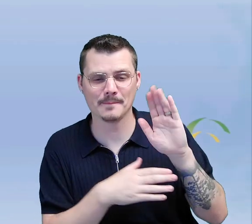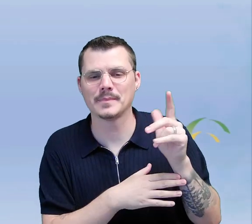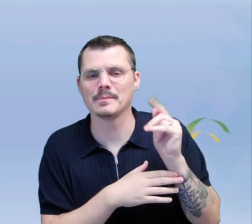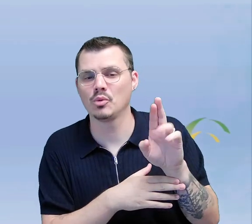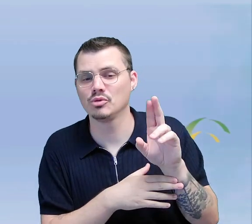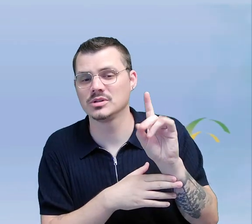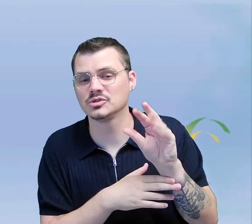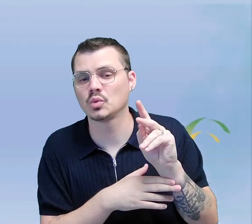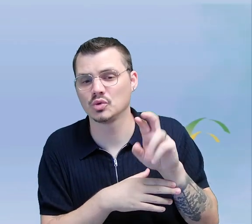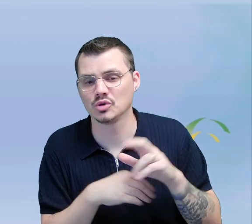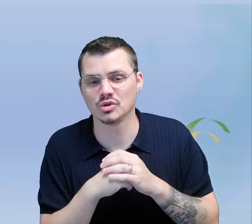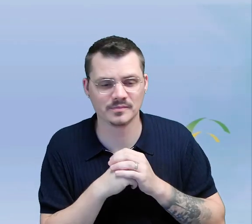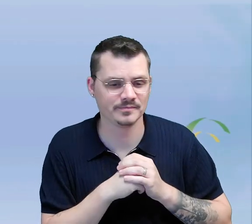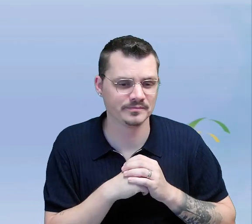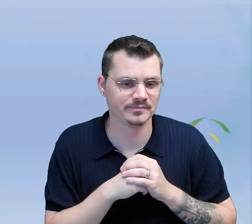bipolar disorder.